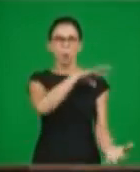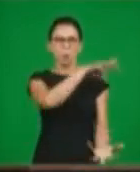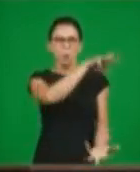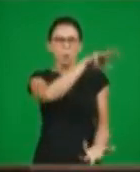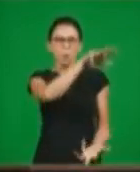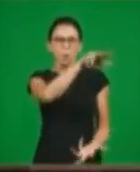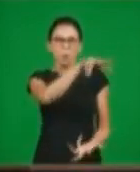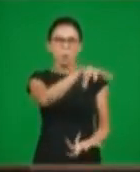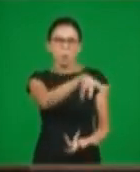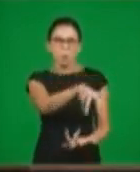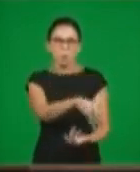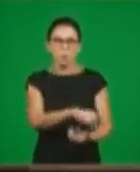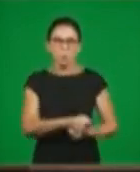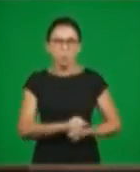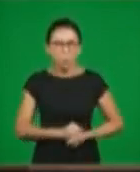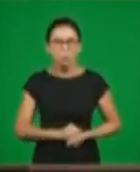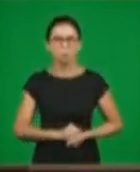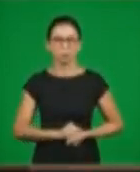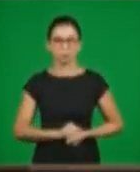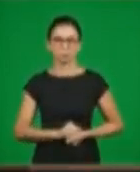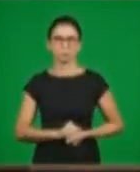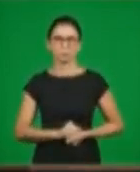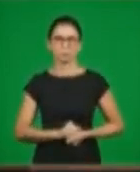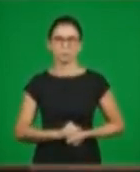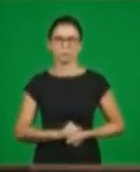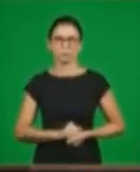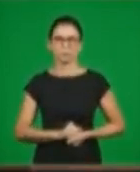drowning all the adolescents, youths,